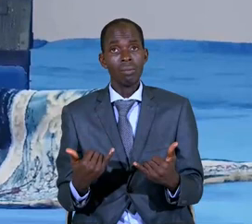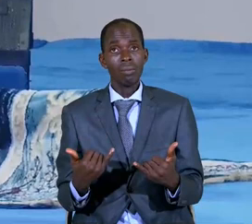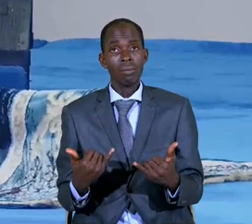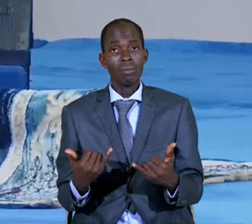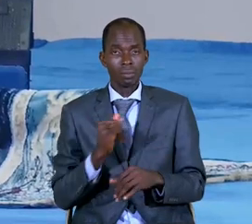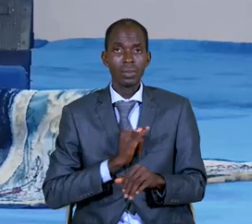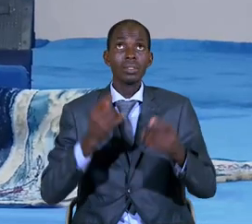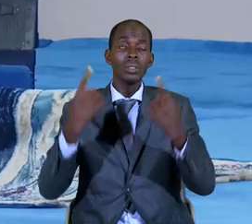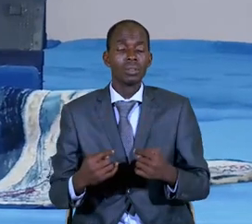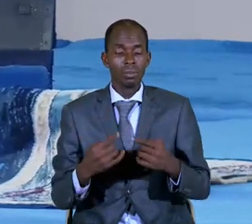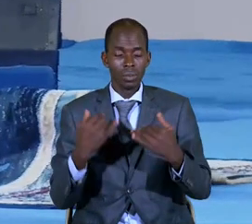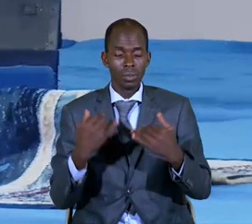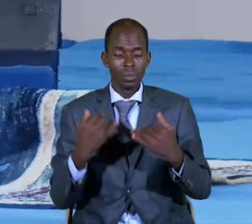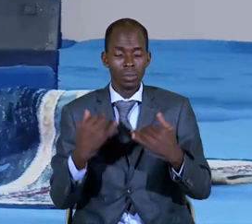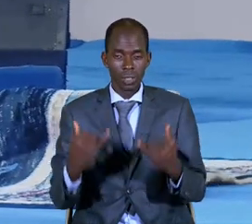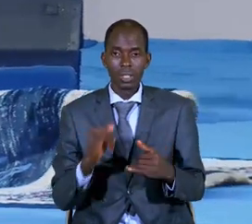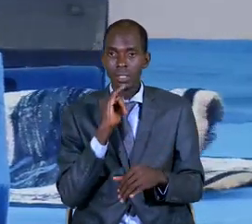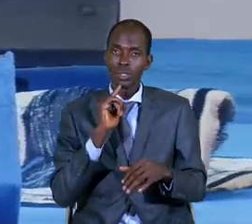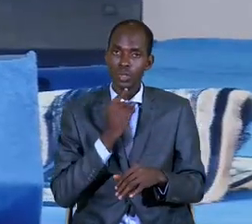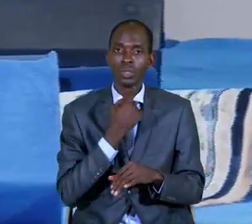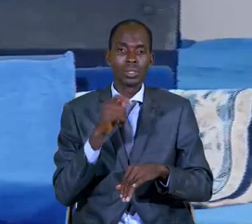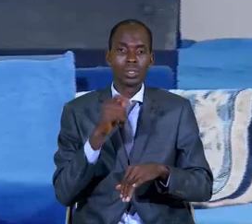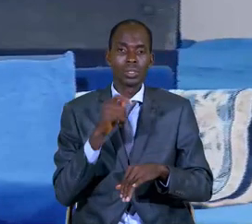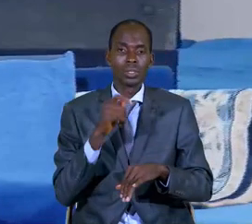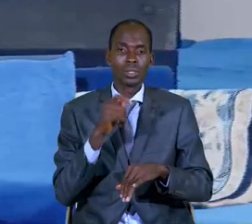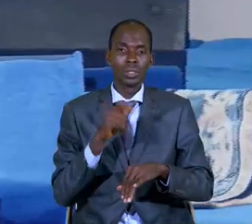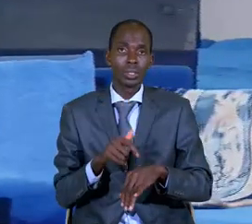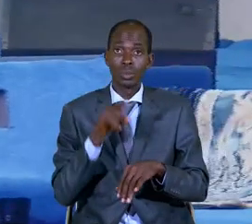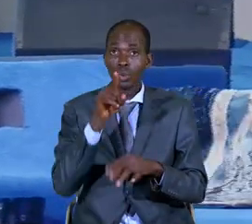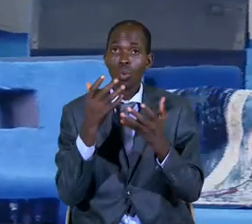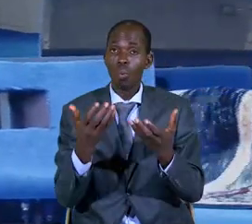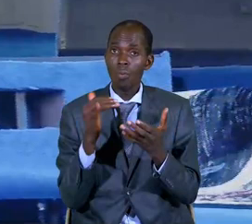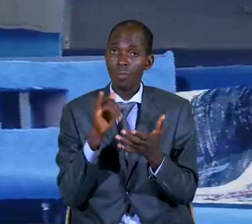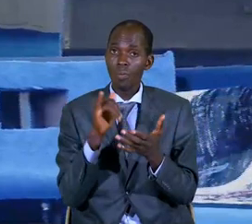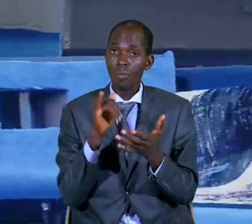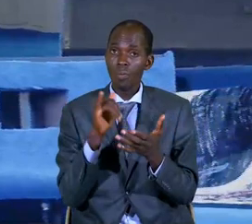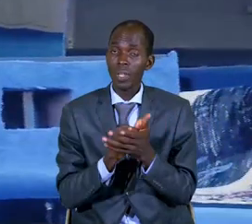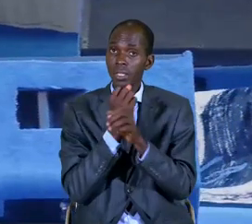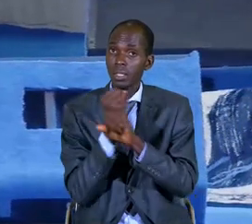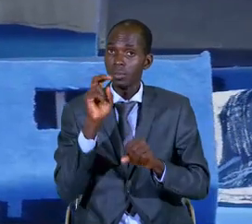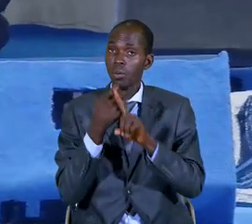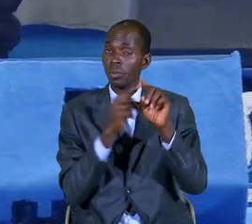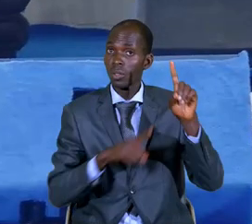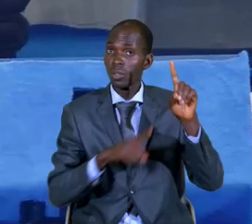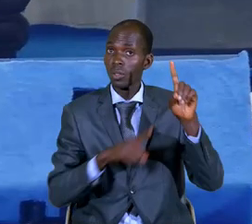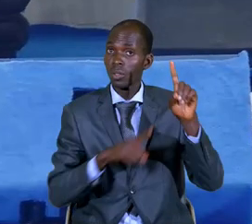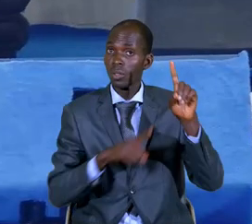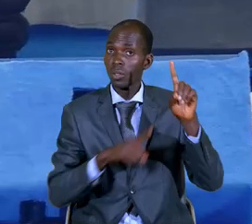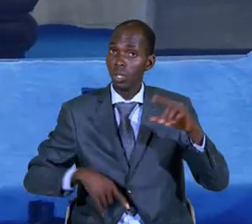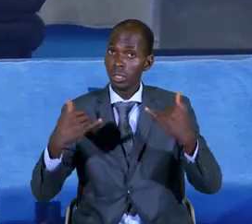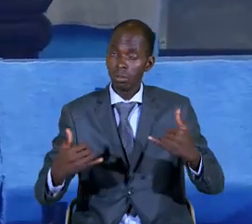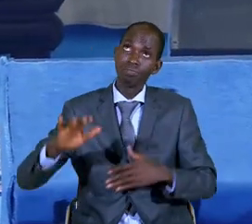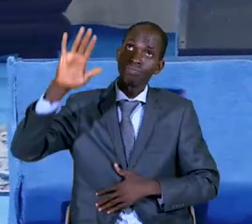come. Heads bowed, eyes closed, you want that salvation from the Lord now. Raise up your